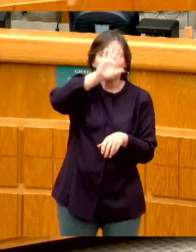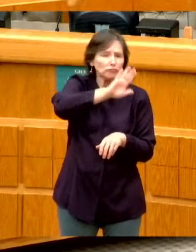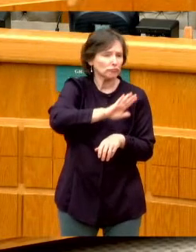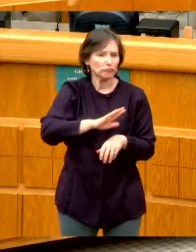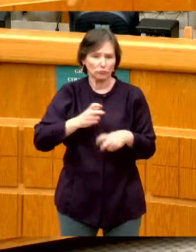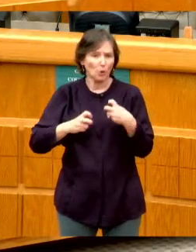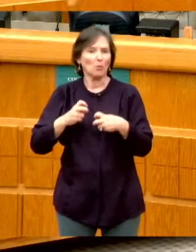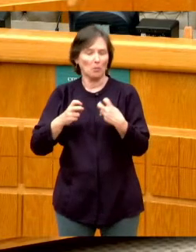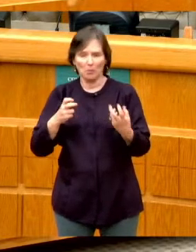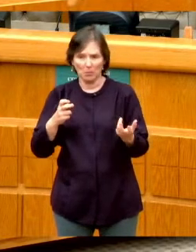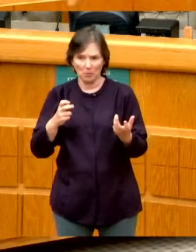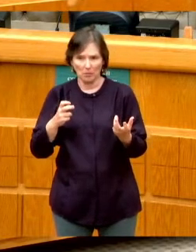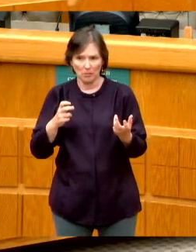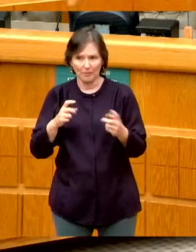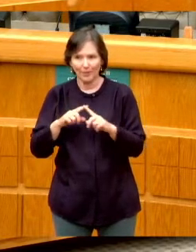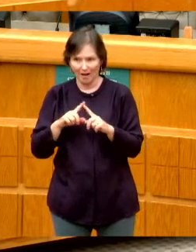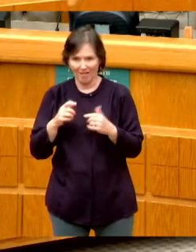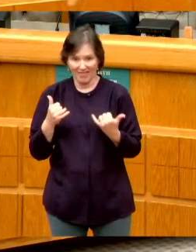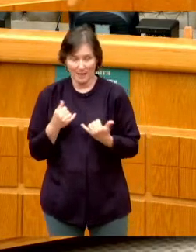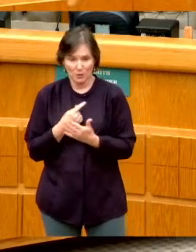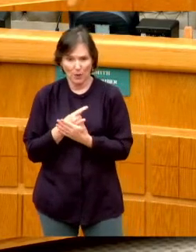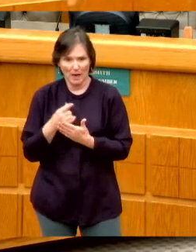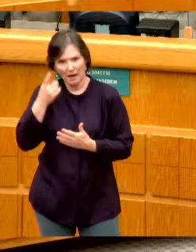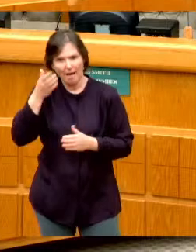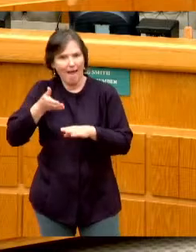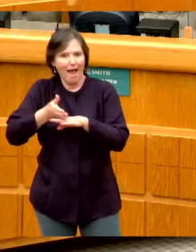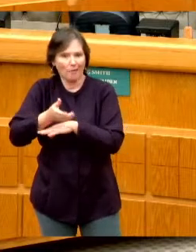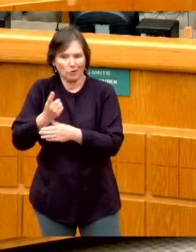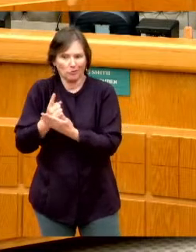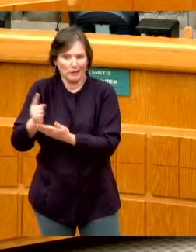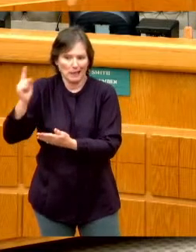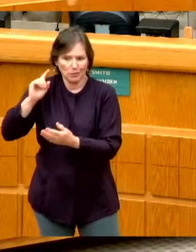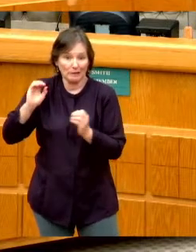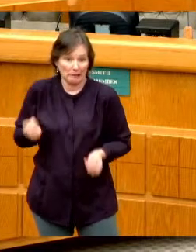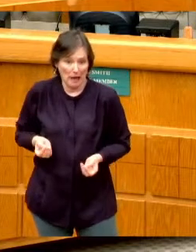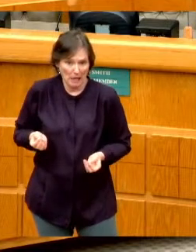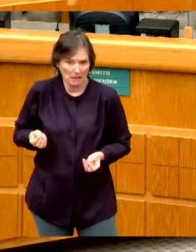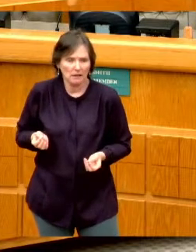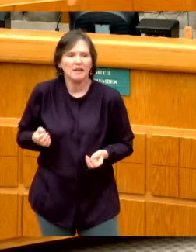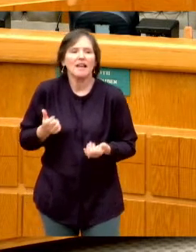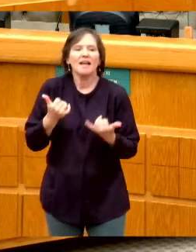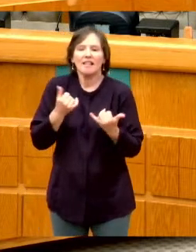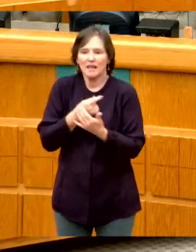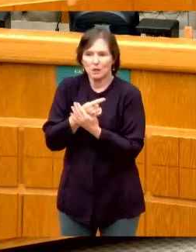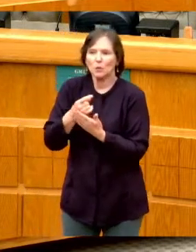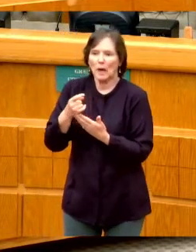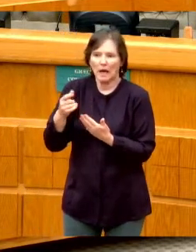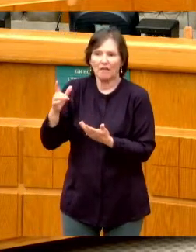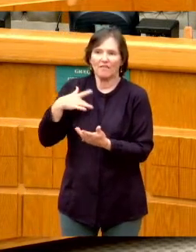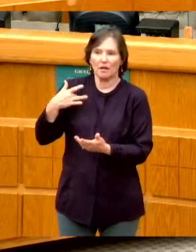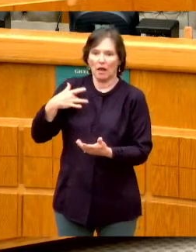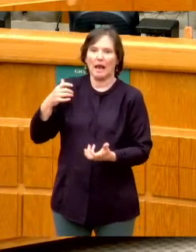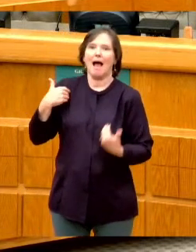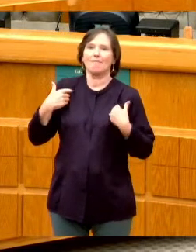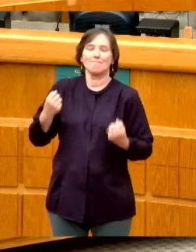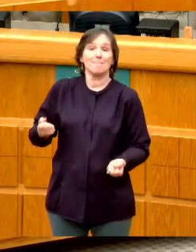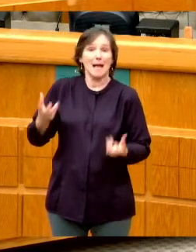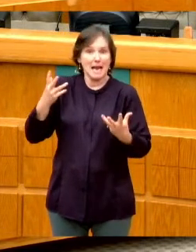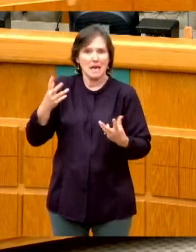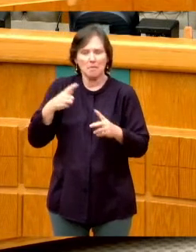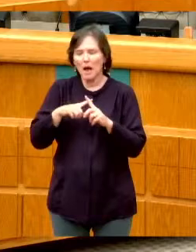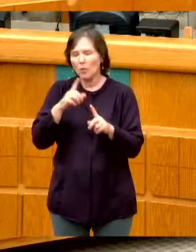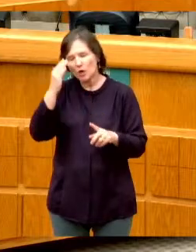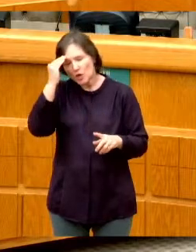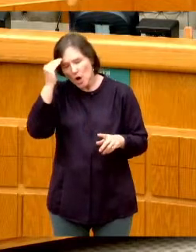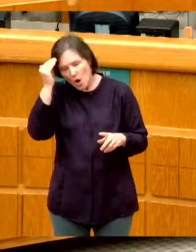feel limited this week. It felt like we were inundated. But we know the reality is that there is a limited supply. And Johnson &